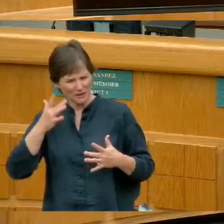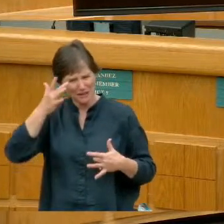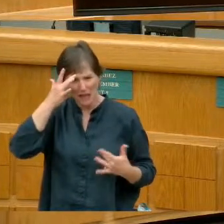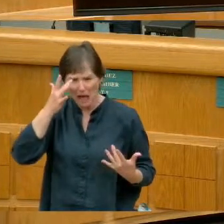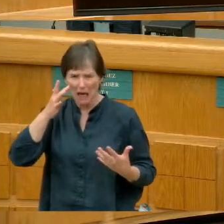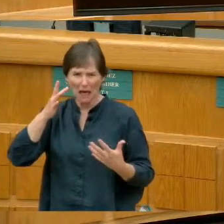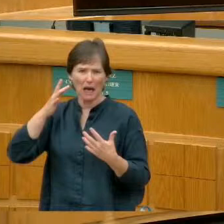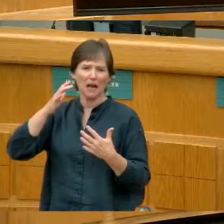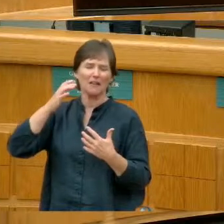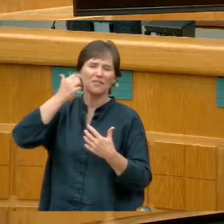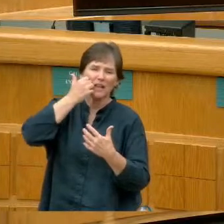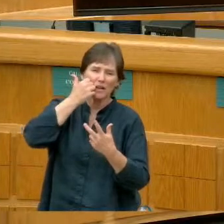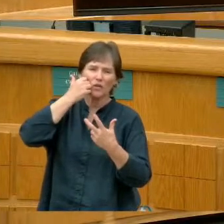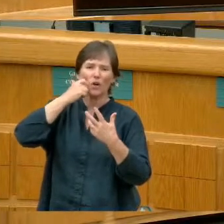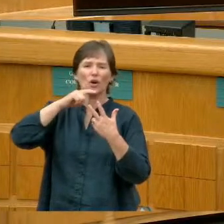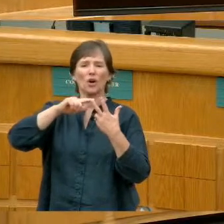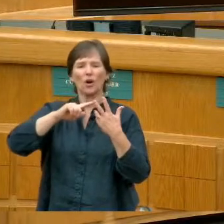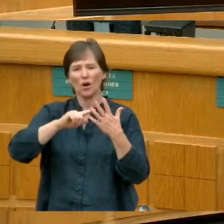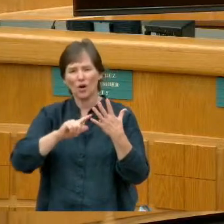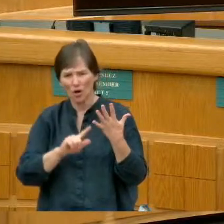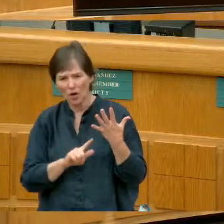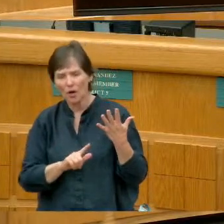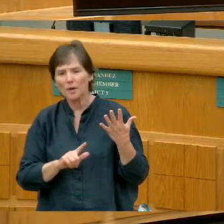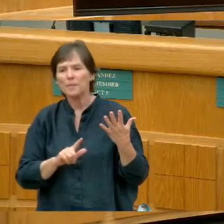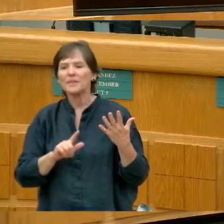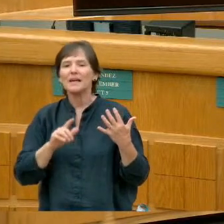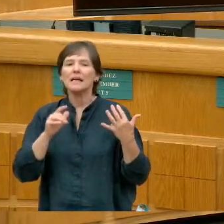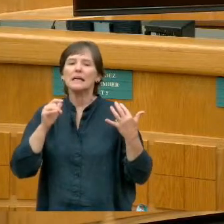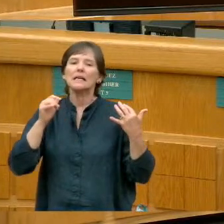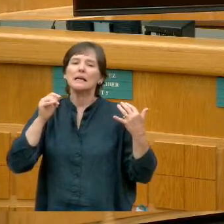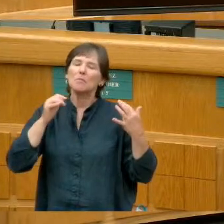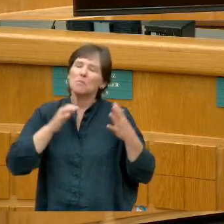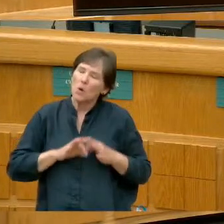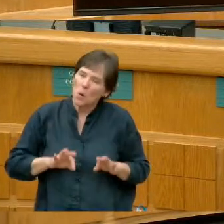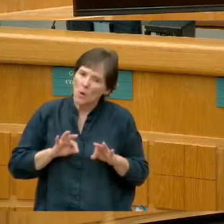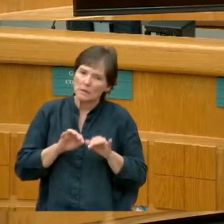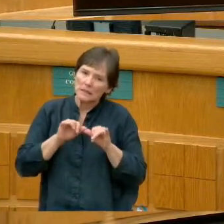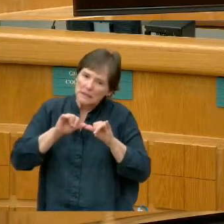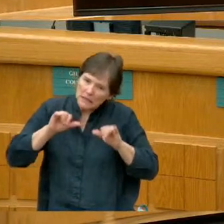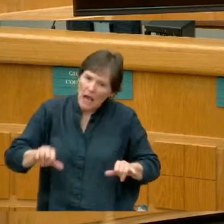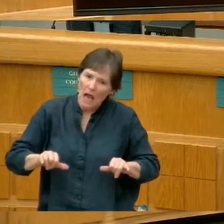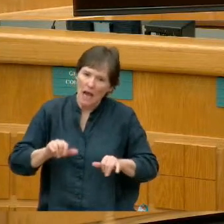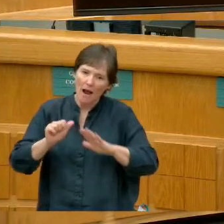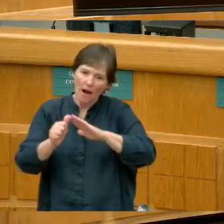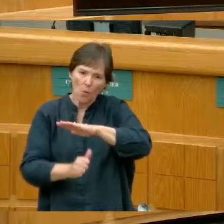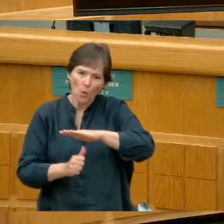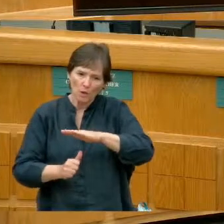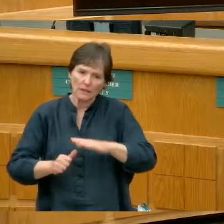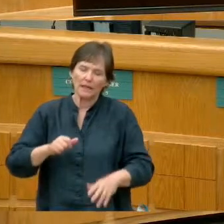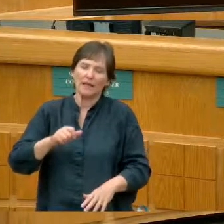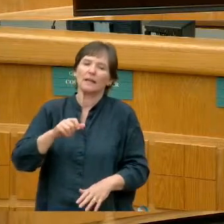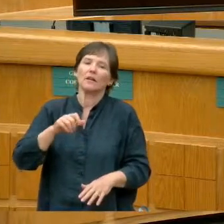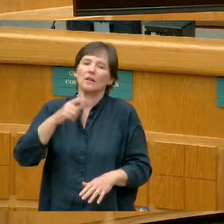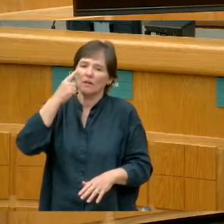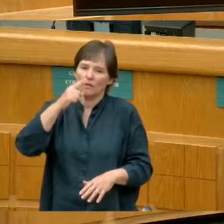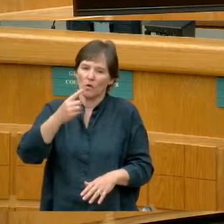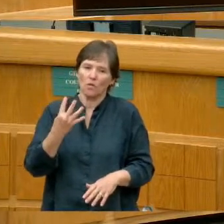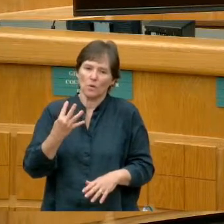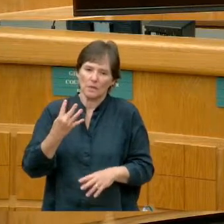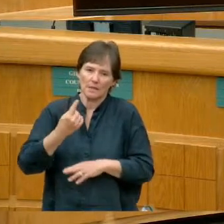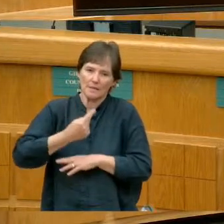the time to always practice good public health strategies and continue to make responsible